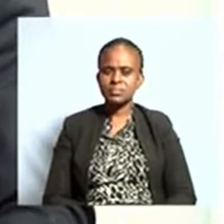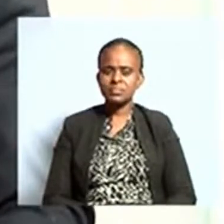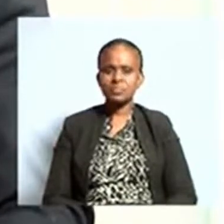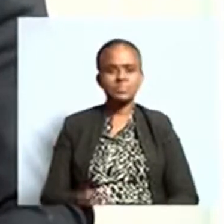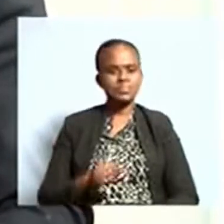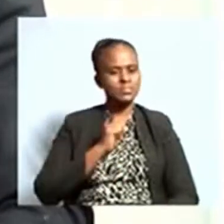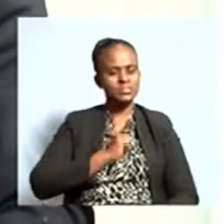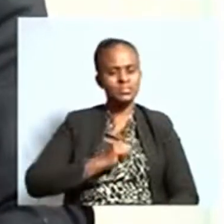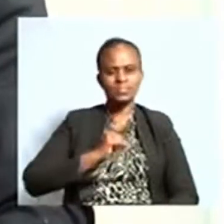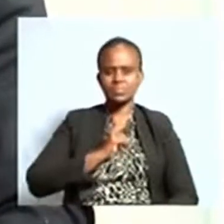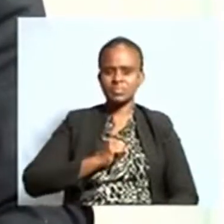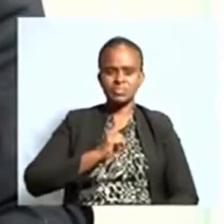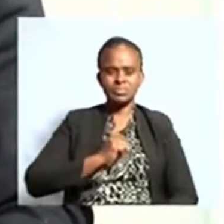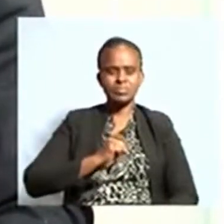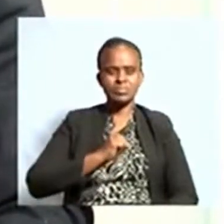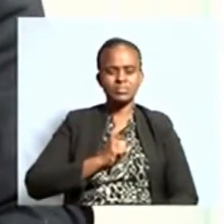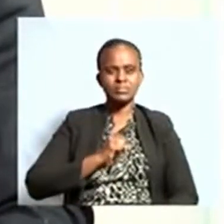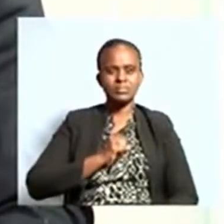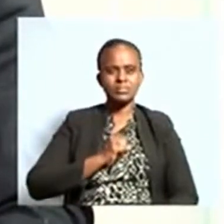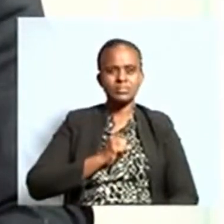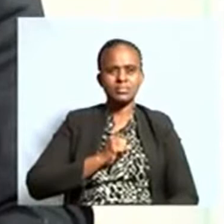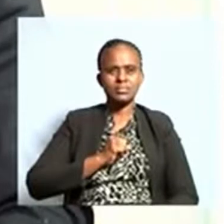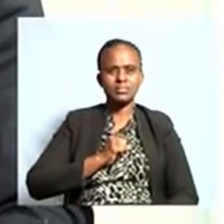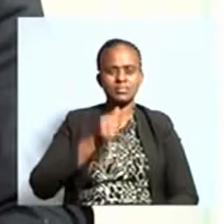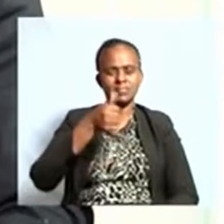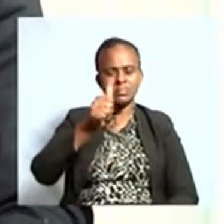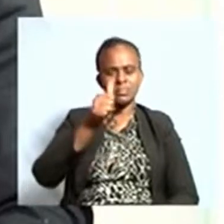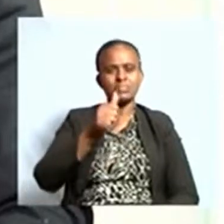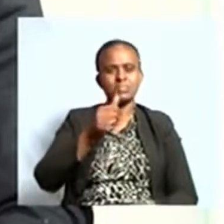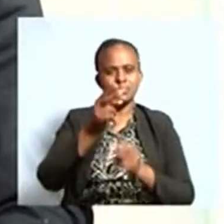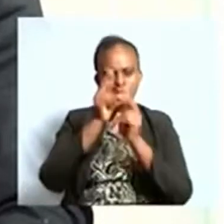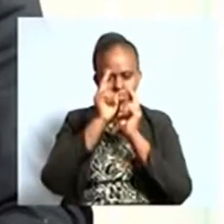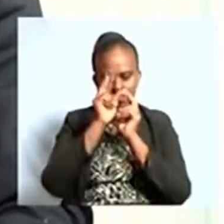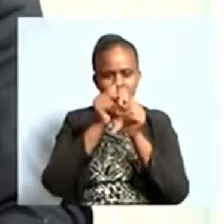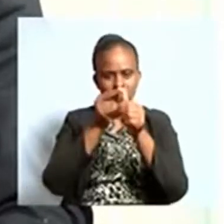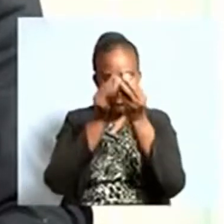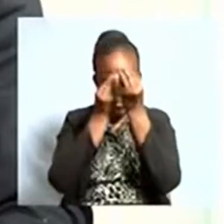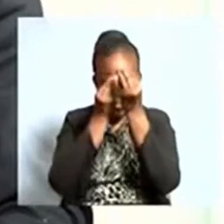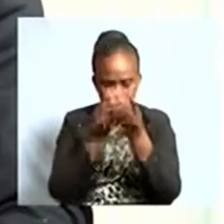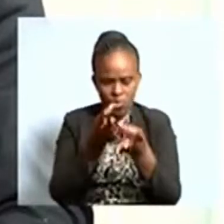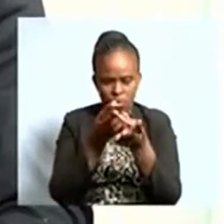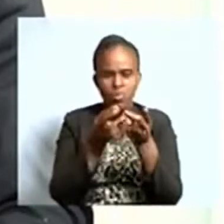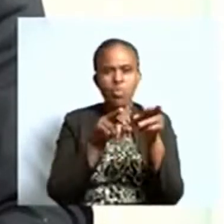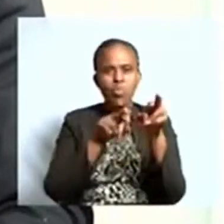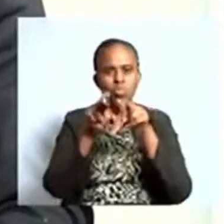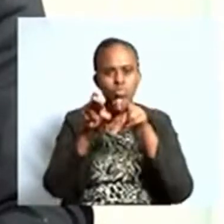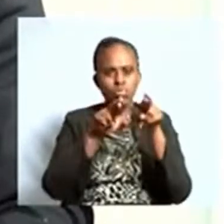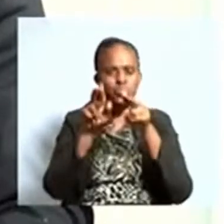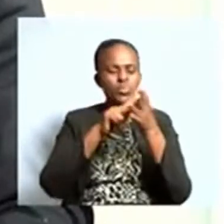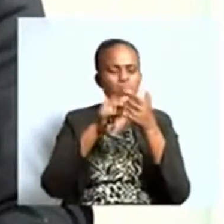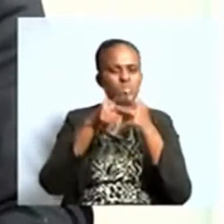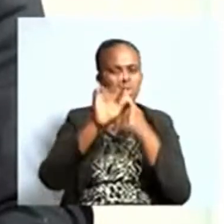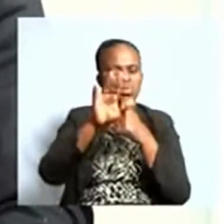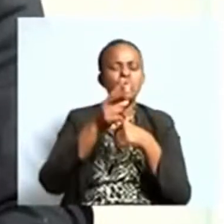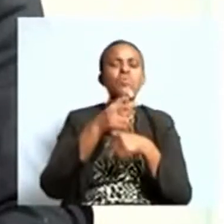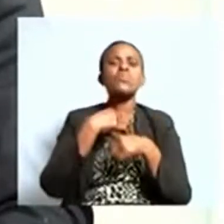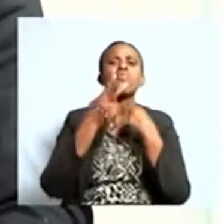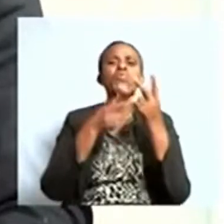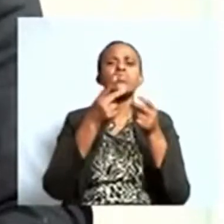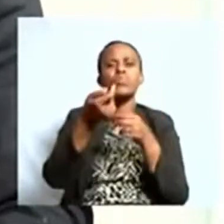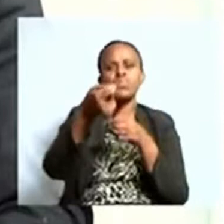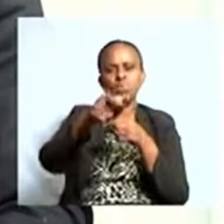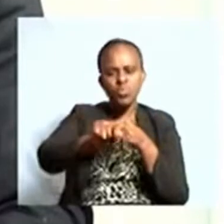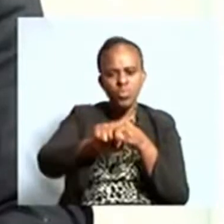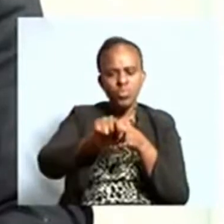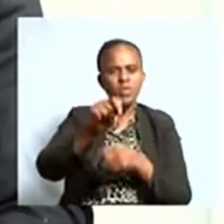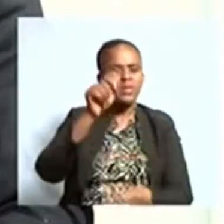Unfortunately, we had to drop that call because you're not abiding to the rules of the program where you need to lower the volume on your set. That's only